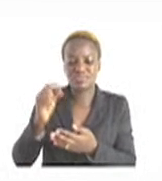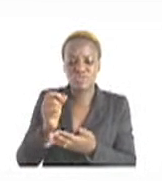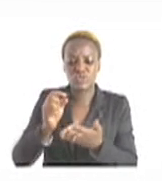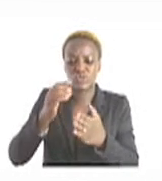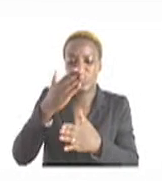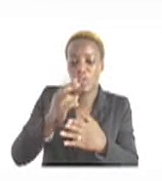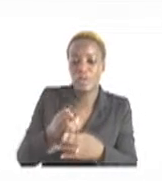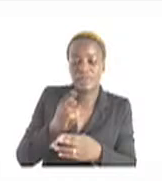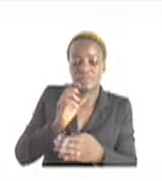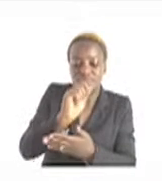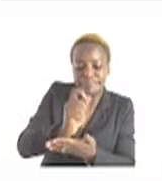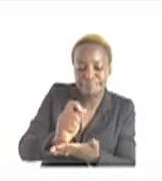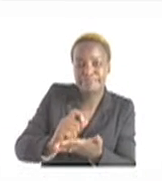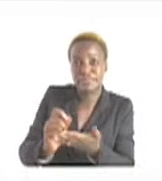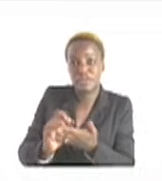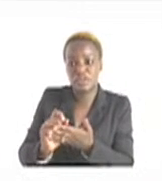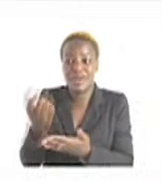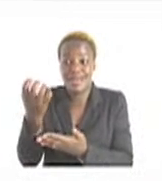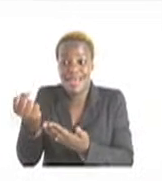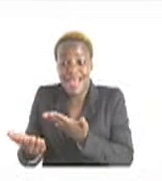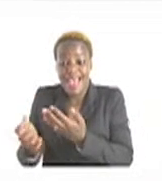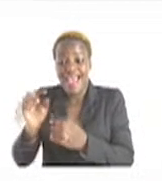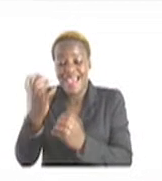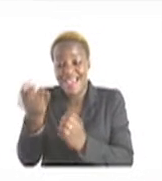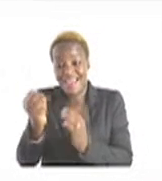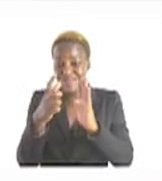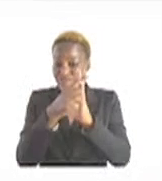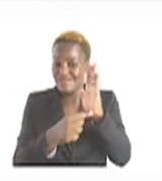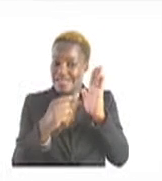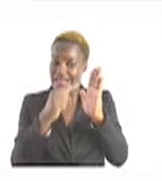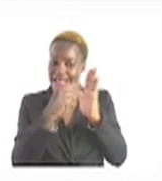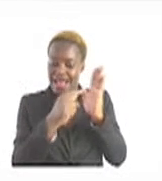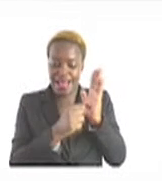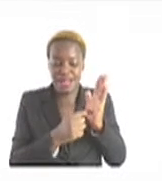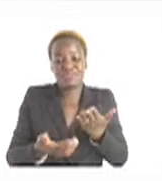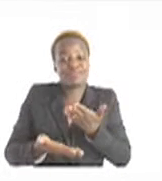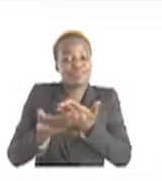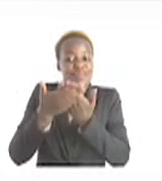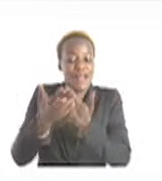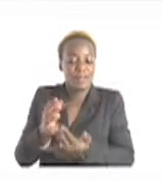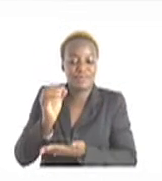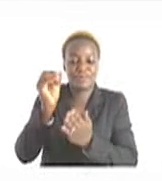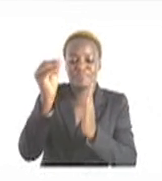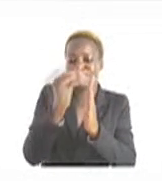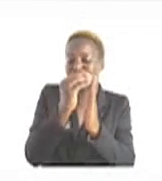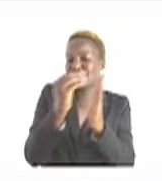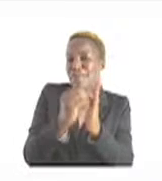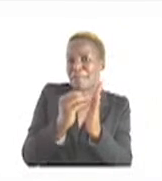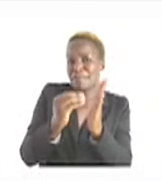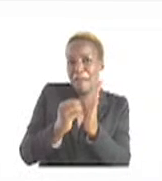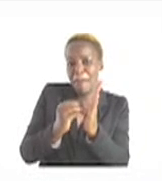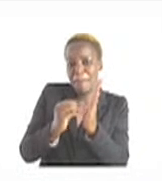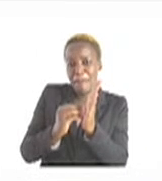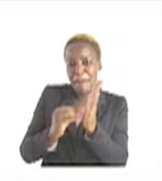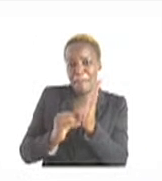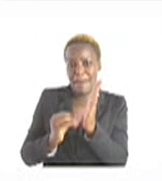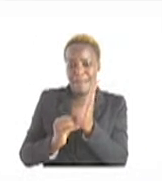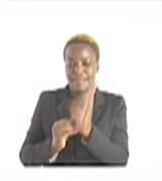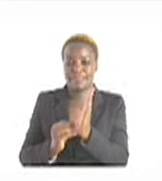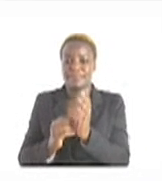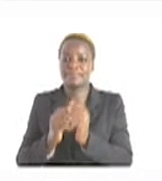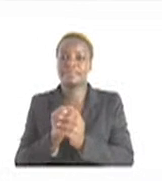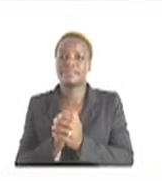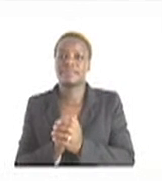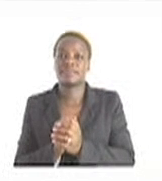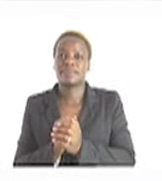calendar, you have to have one by your side in order to fill in all the empty boxes with the correct